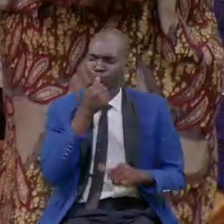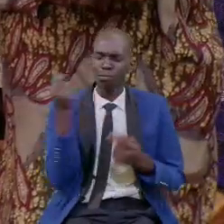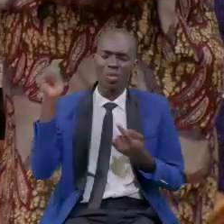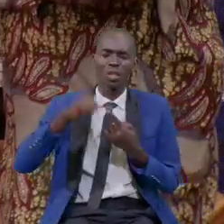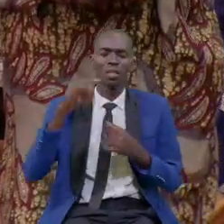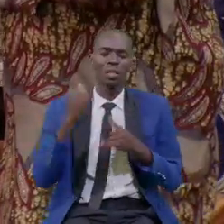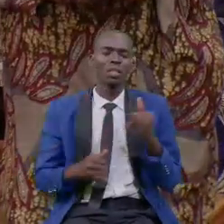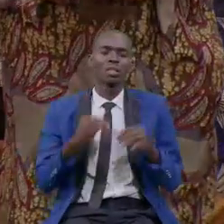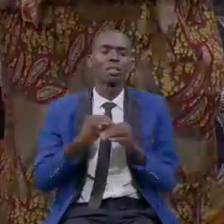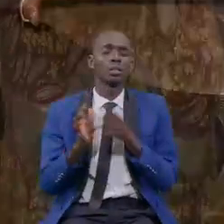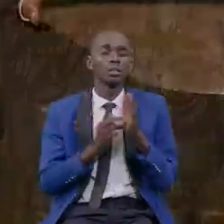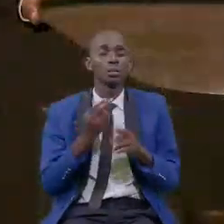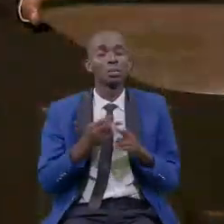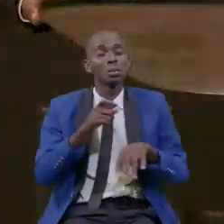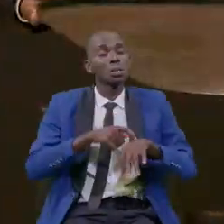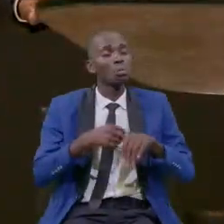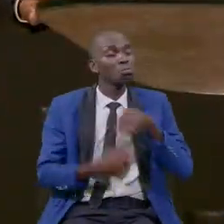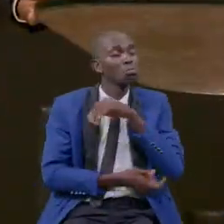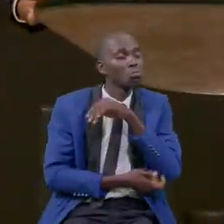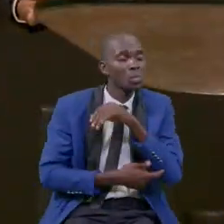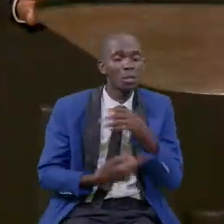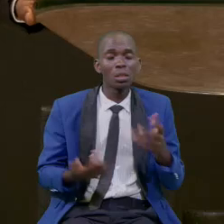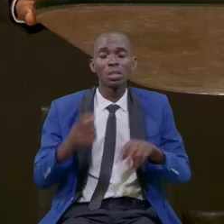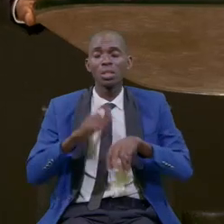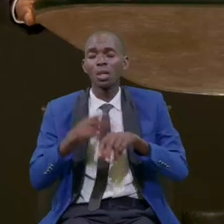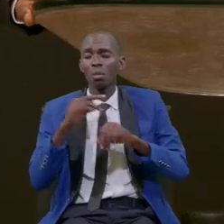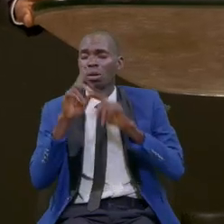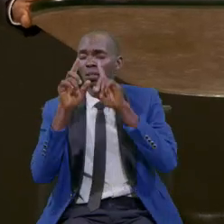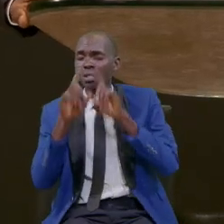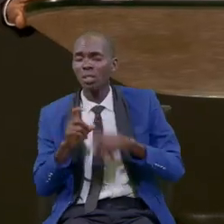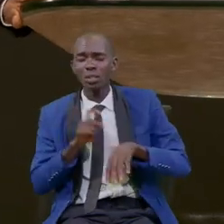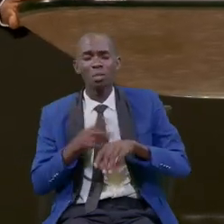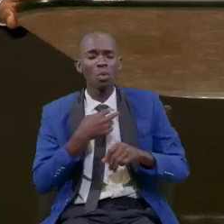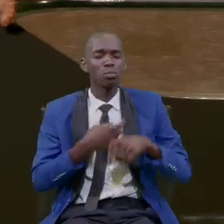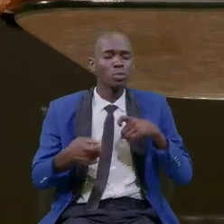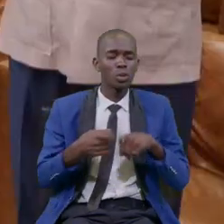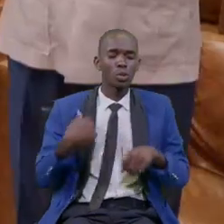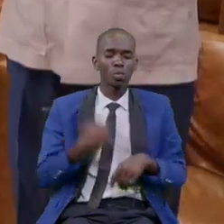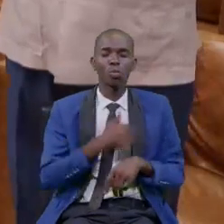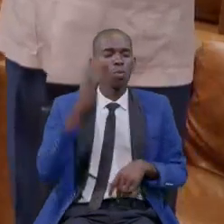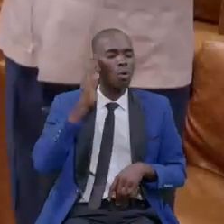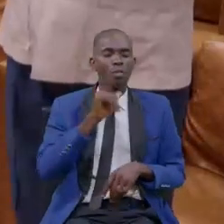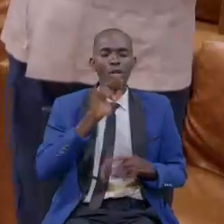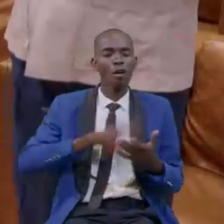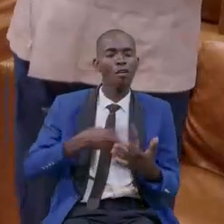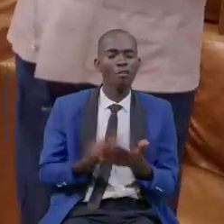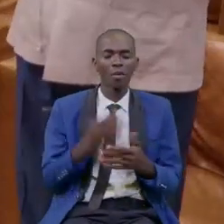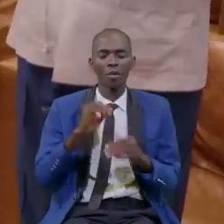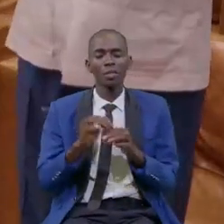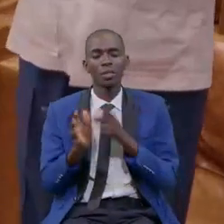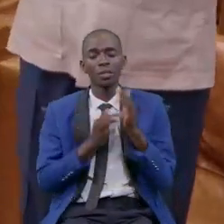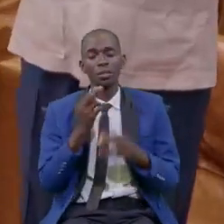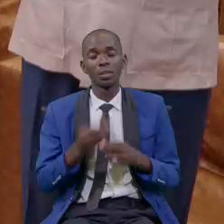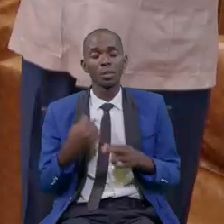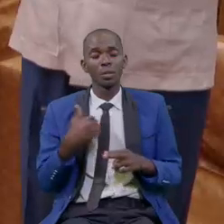Times of temptation, times of trial, we will not fall in Jesus' name. We pray that